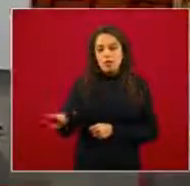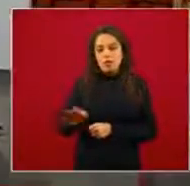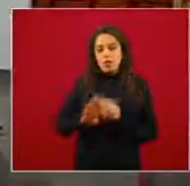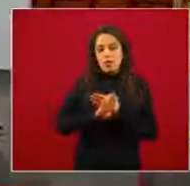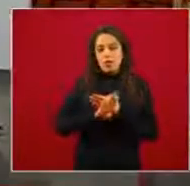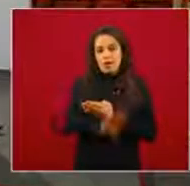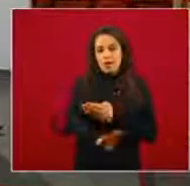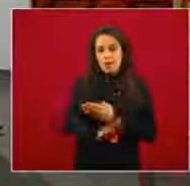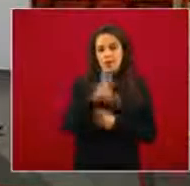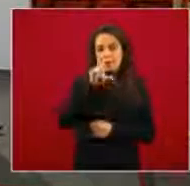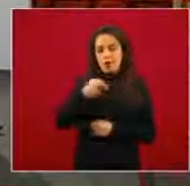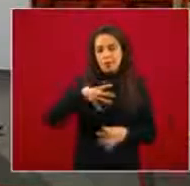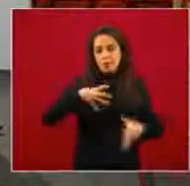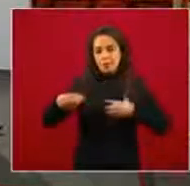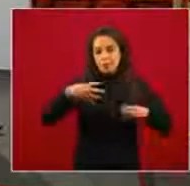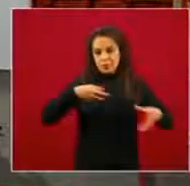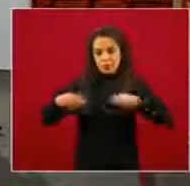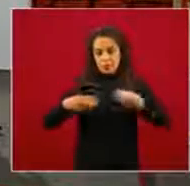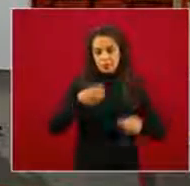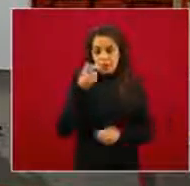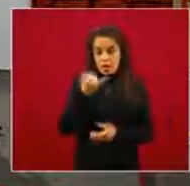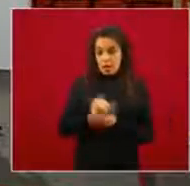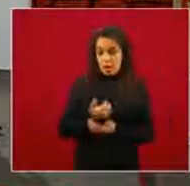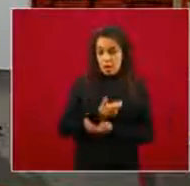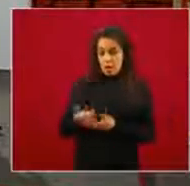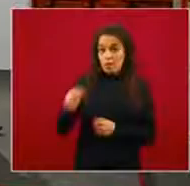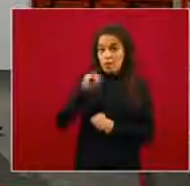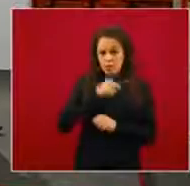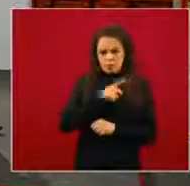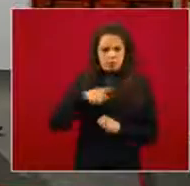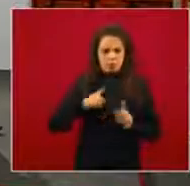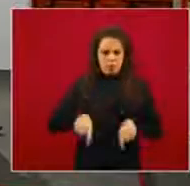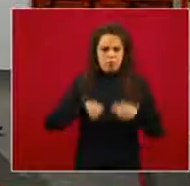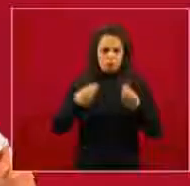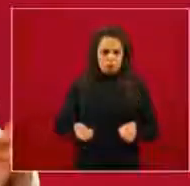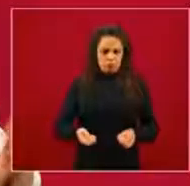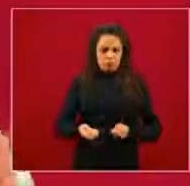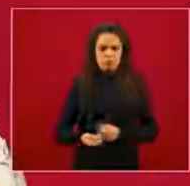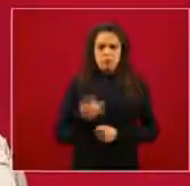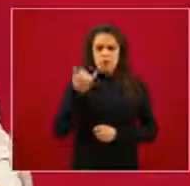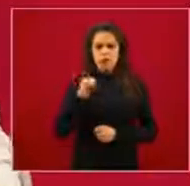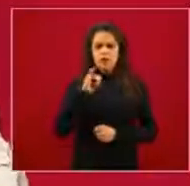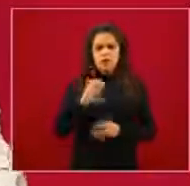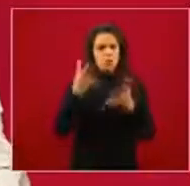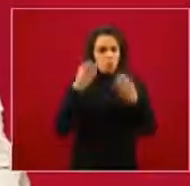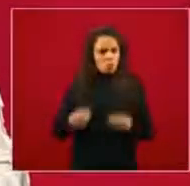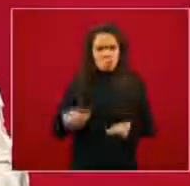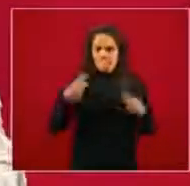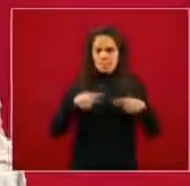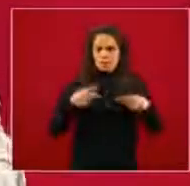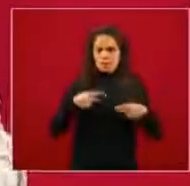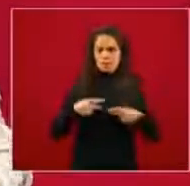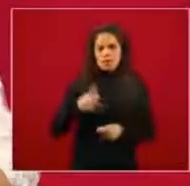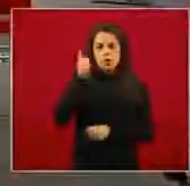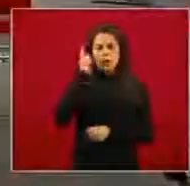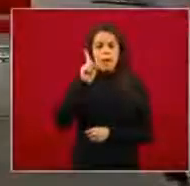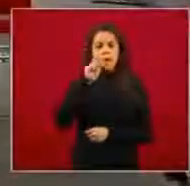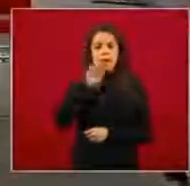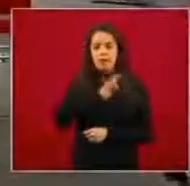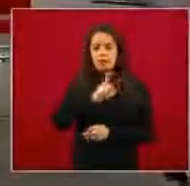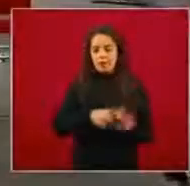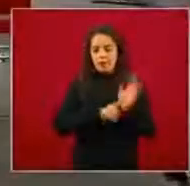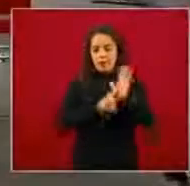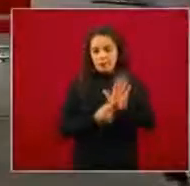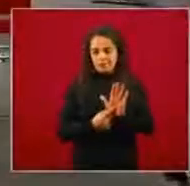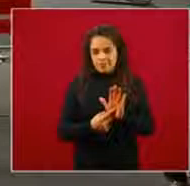public transportation, so we could cut the contagious chain. So sick leaves must be granted. This has